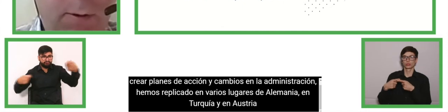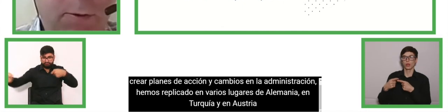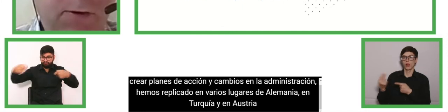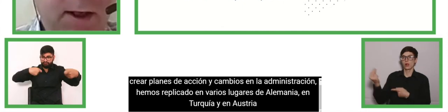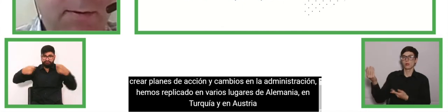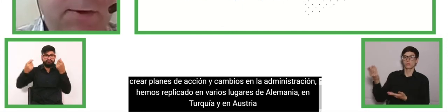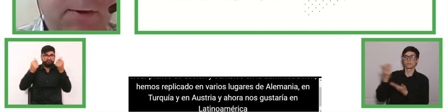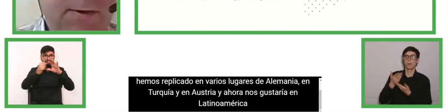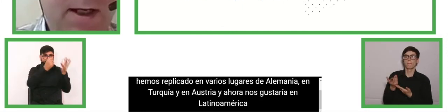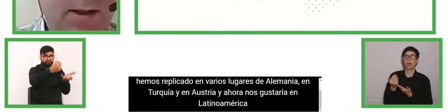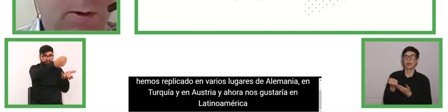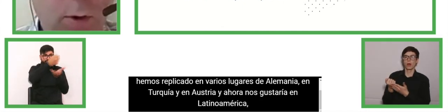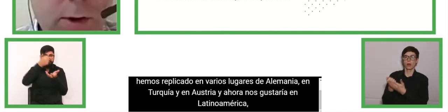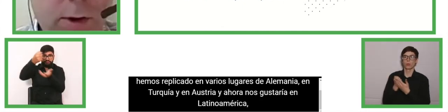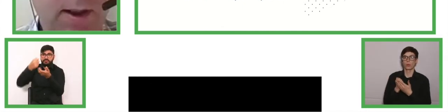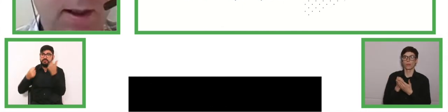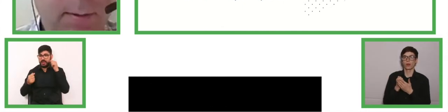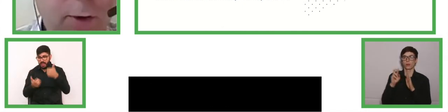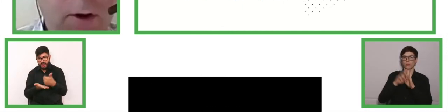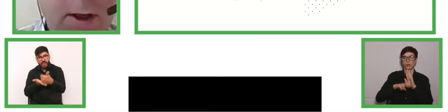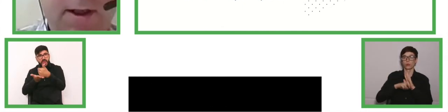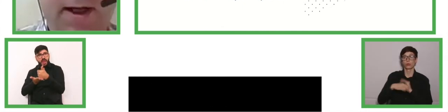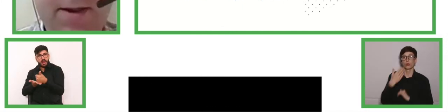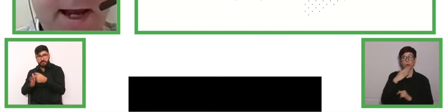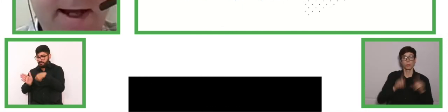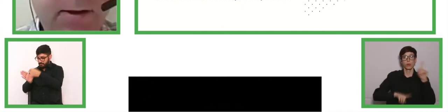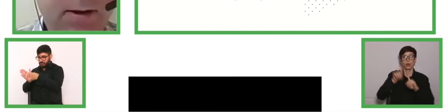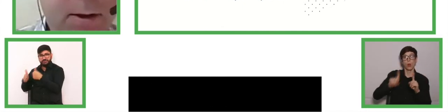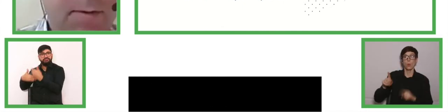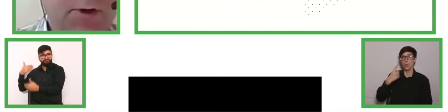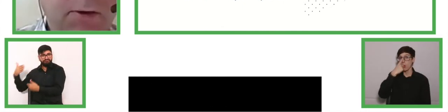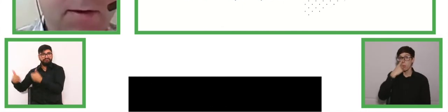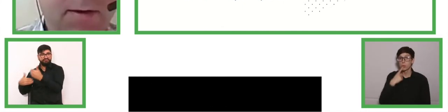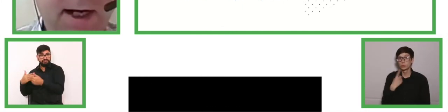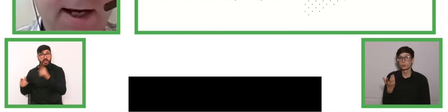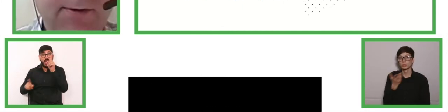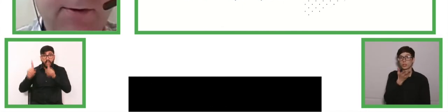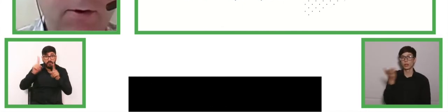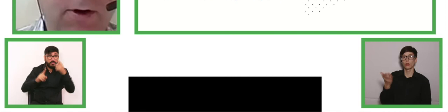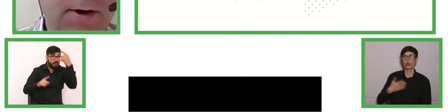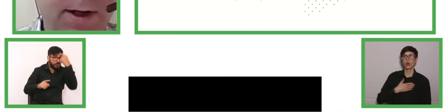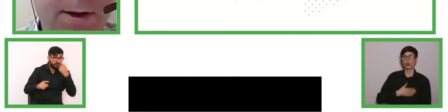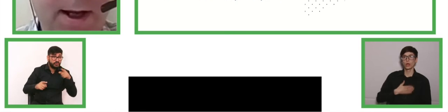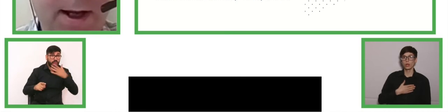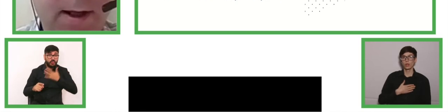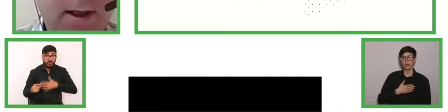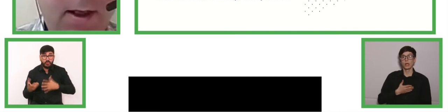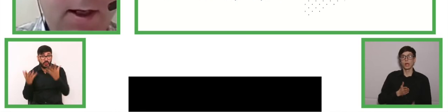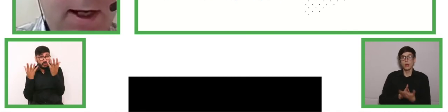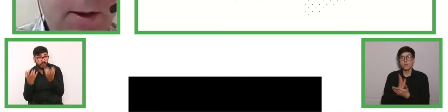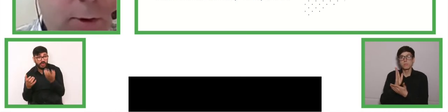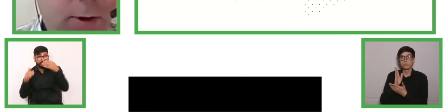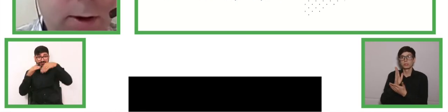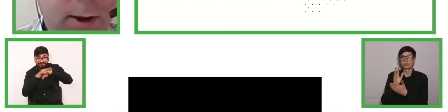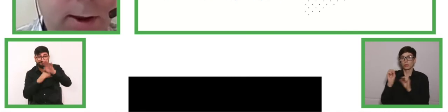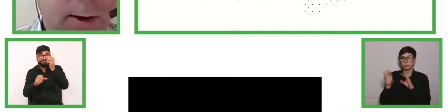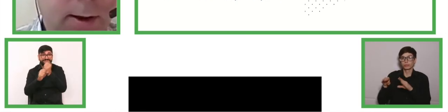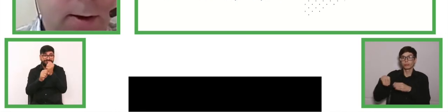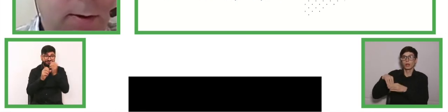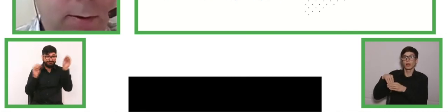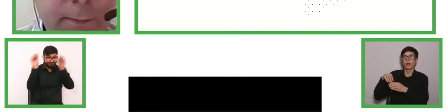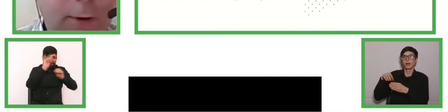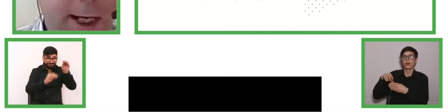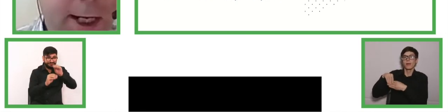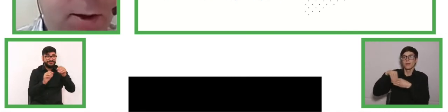for museums that would employ at the end the museum guides, or that they can do it